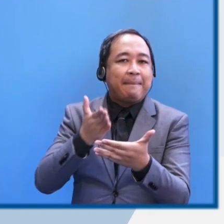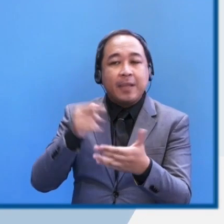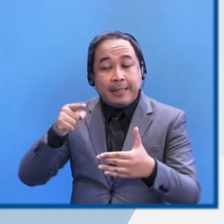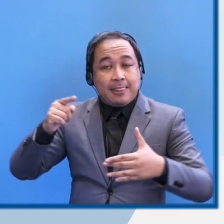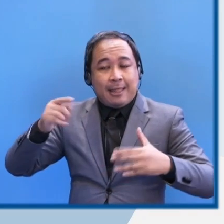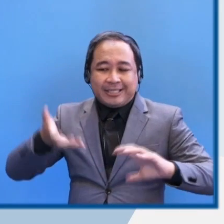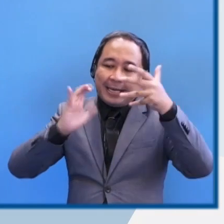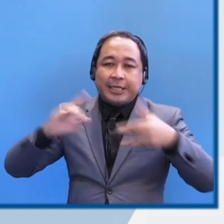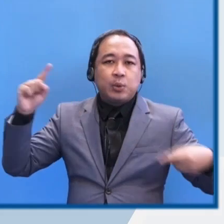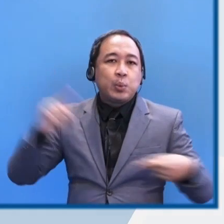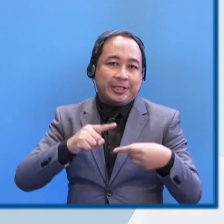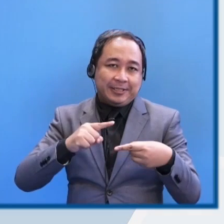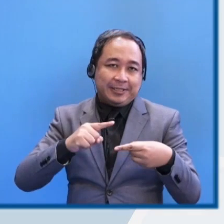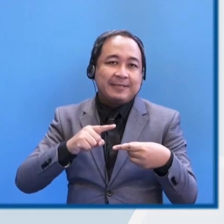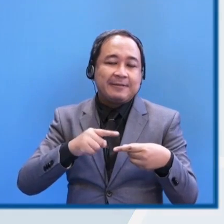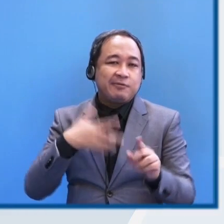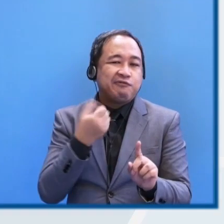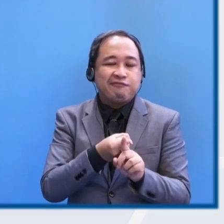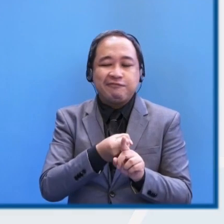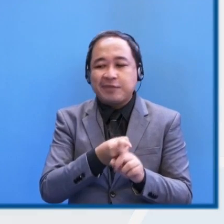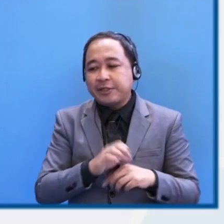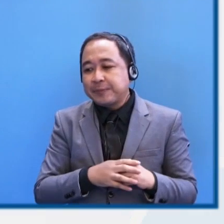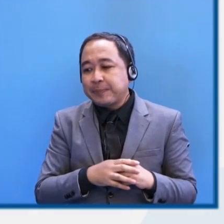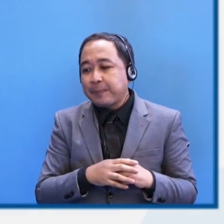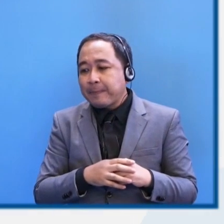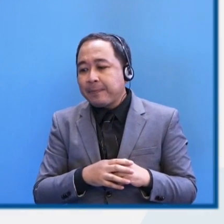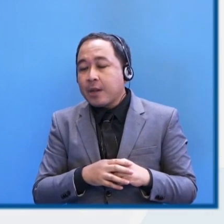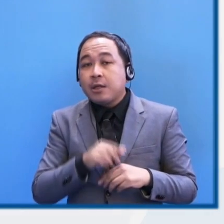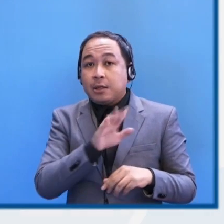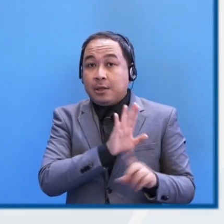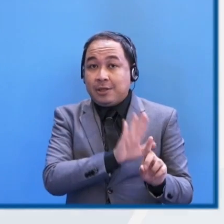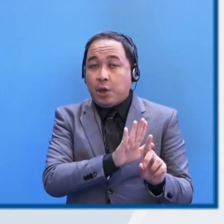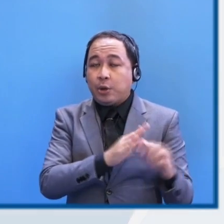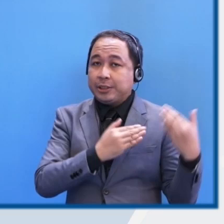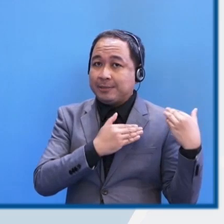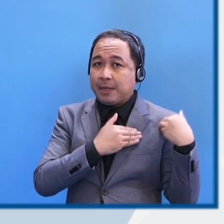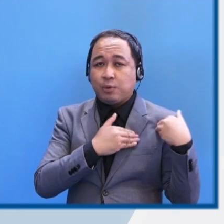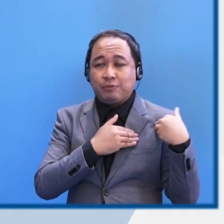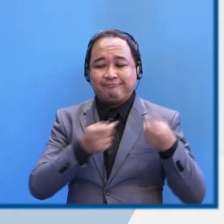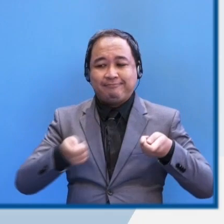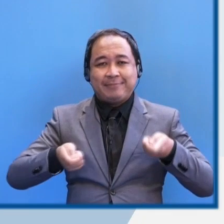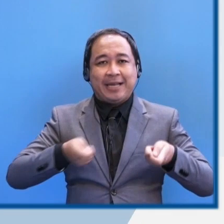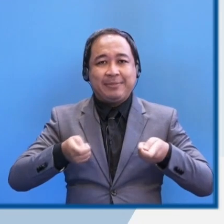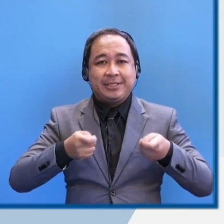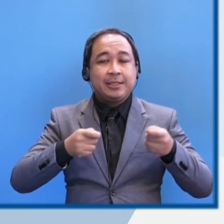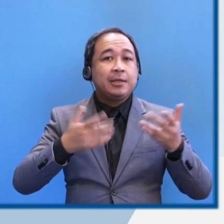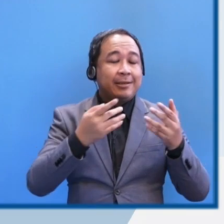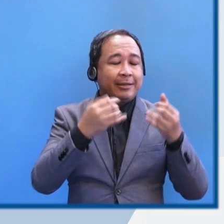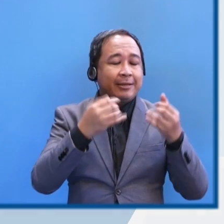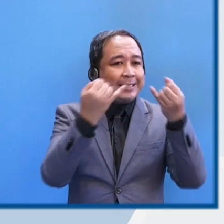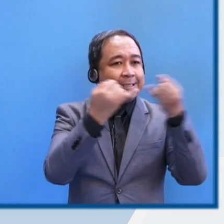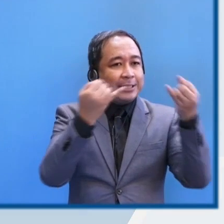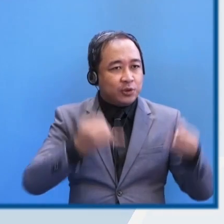reduction. Her office also handles various institutional and international partnerships. Being